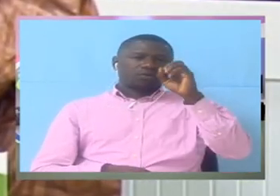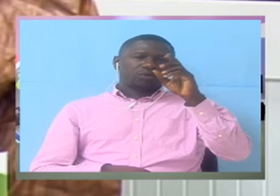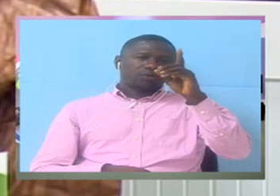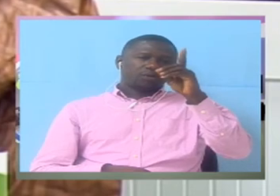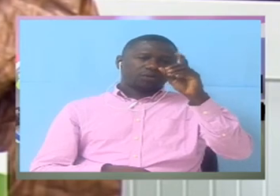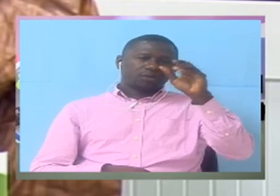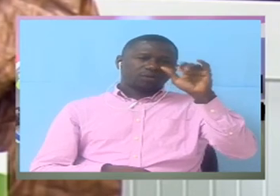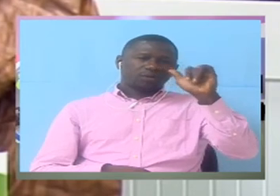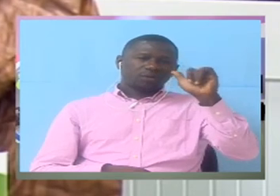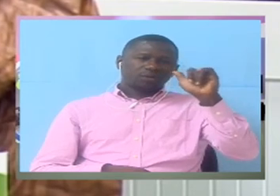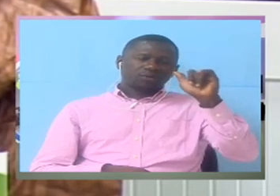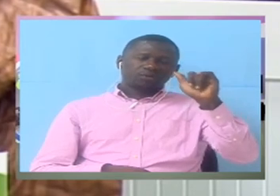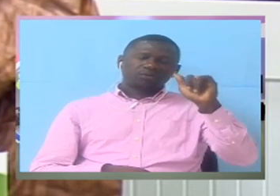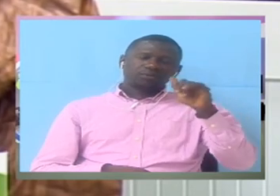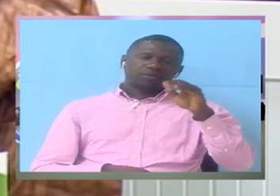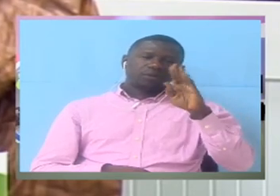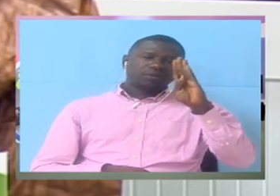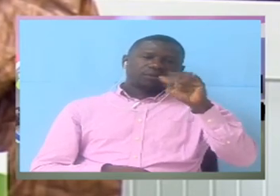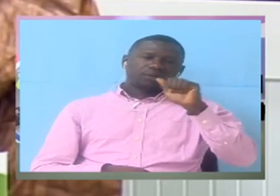Fodebari, number one.